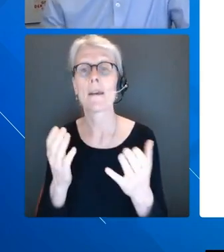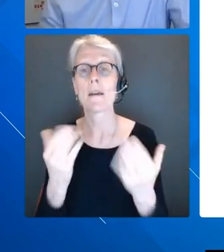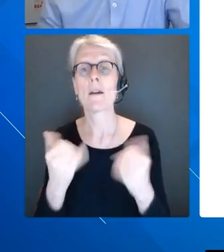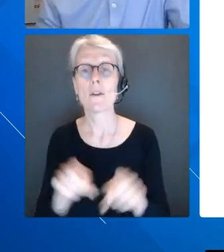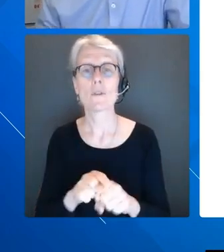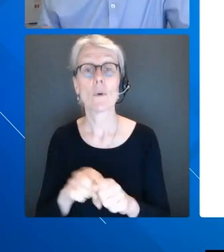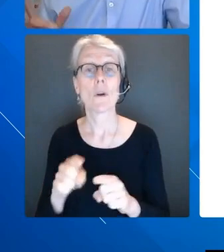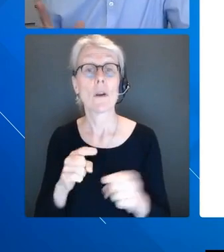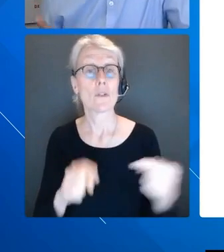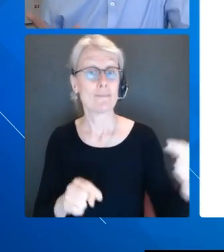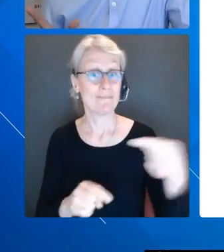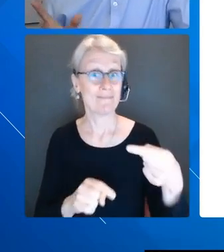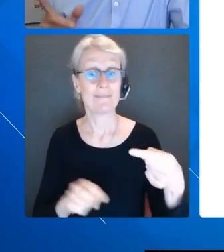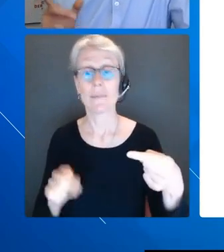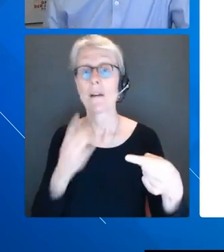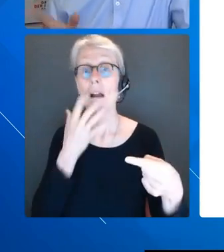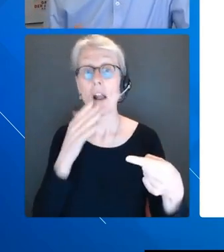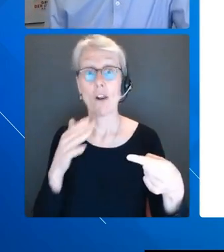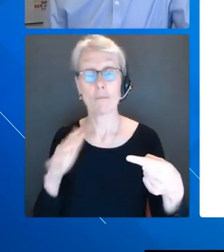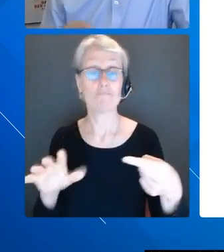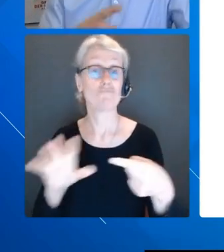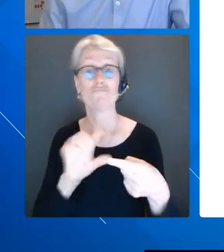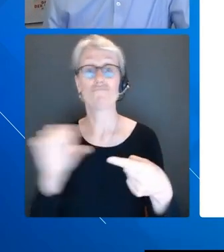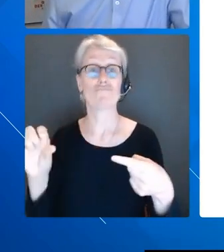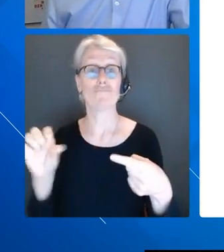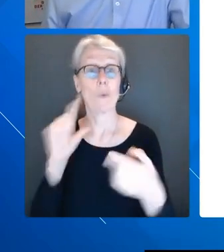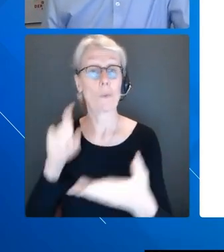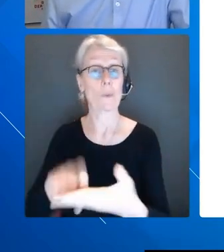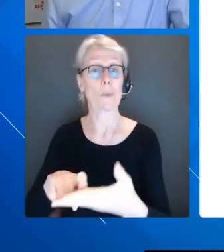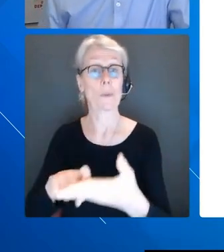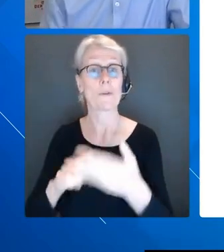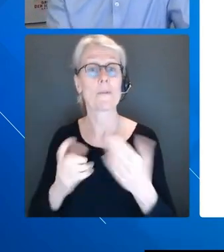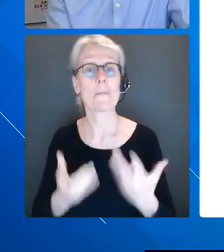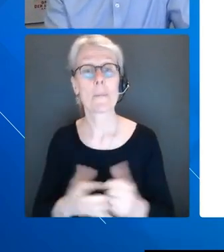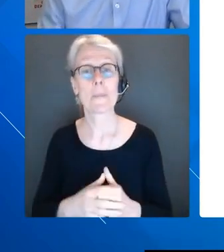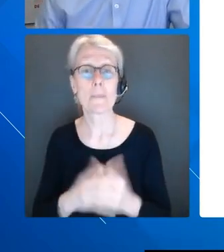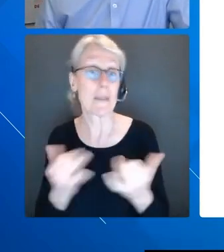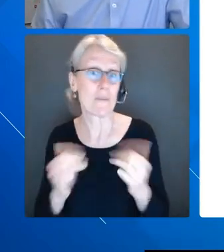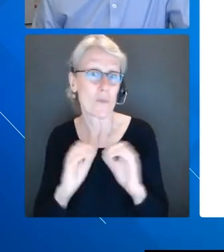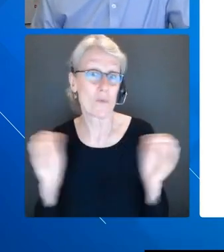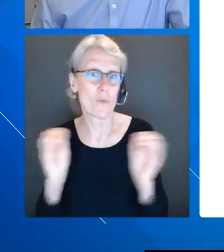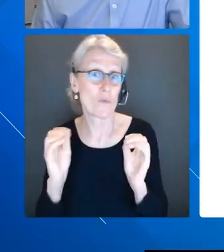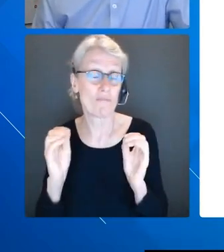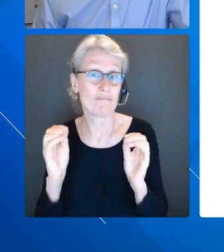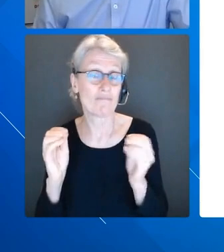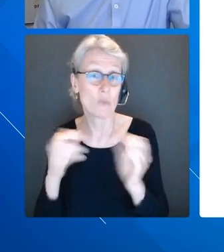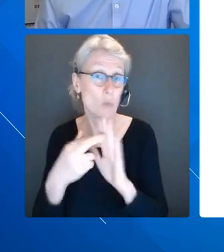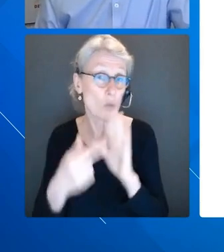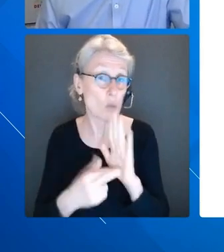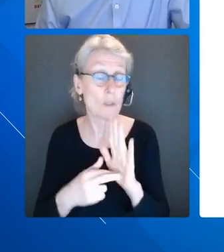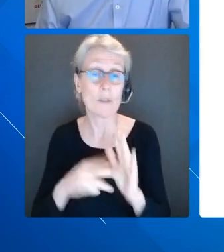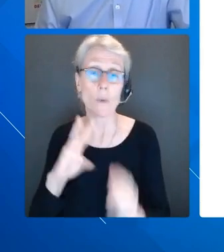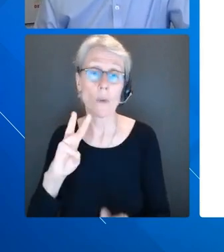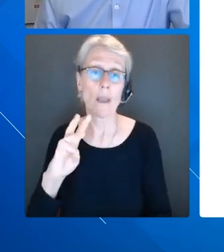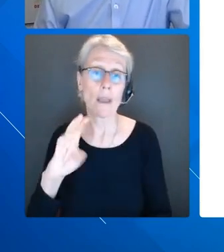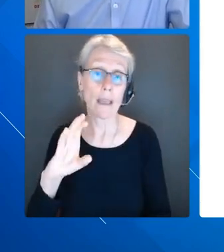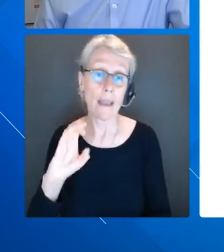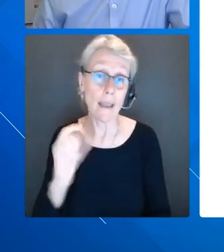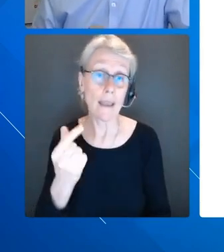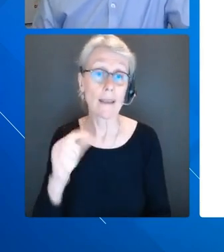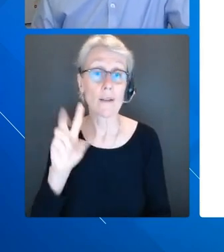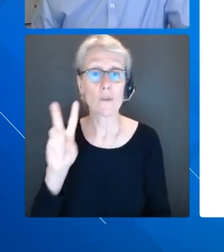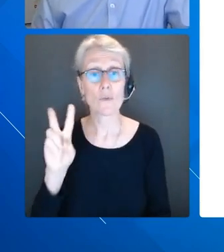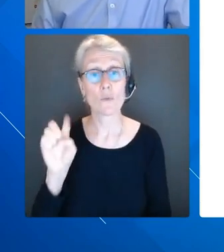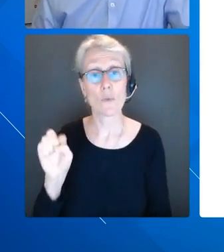it more visible. Right now, there are no guidelines. So I mentioned WCAG 2.1. There are no guidelines